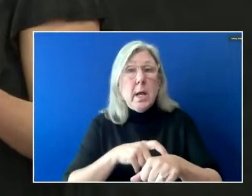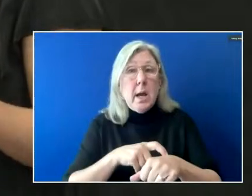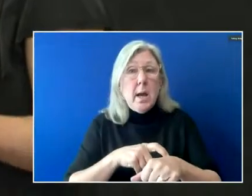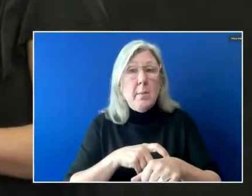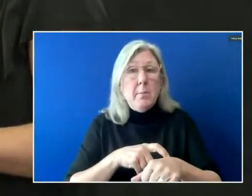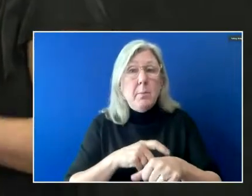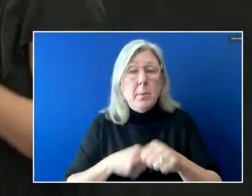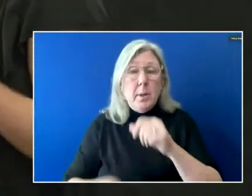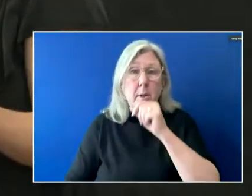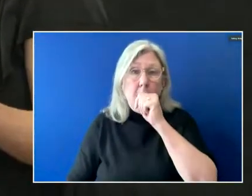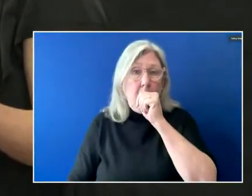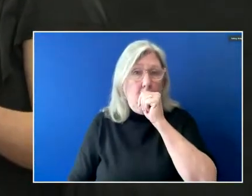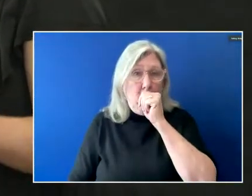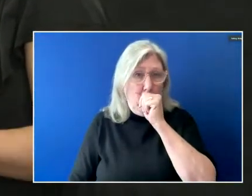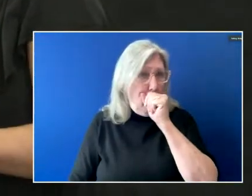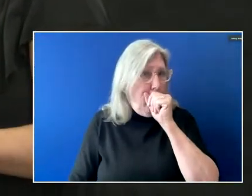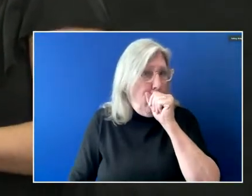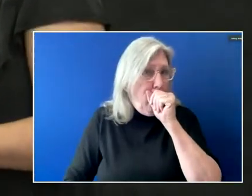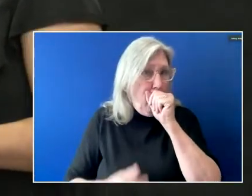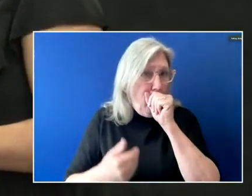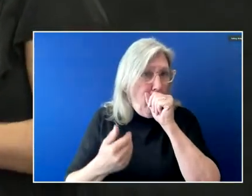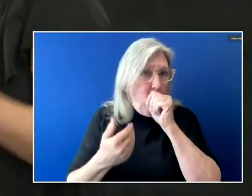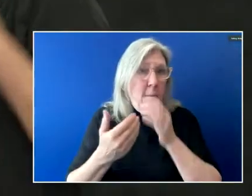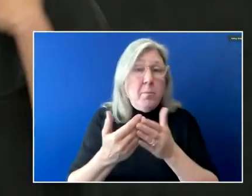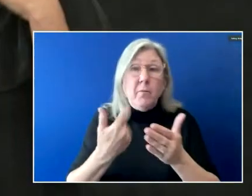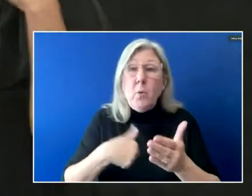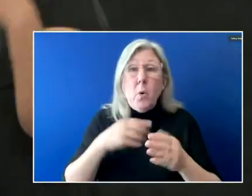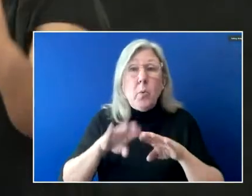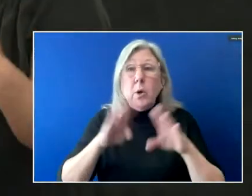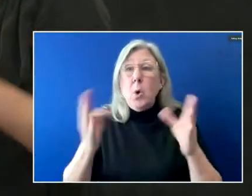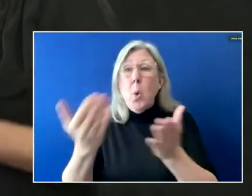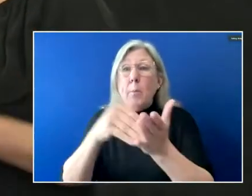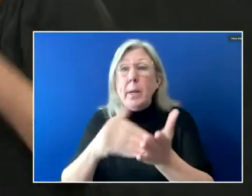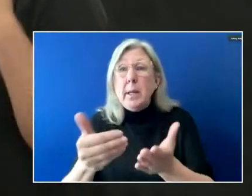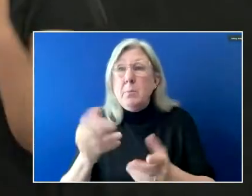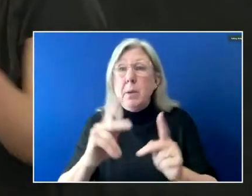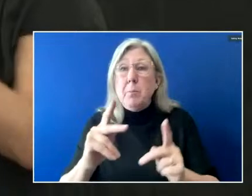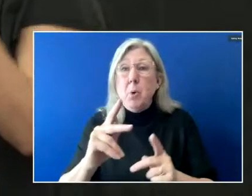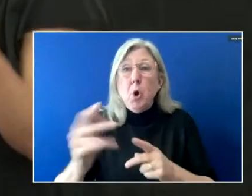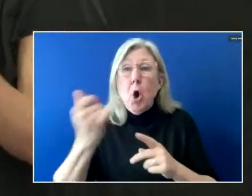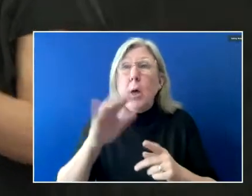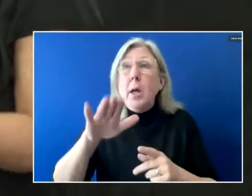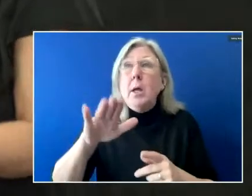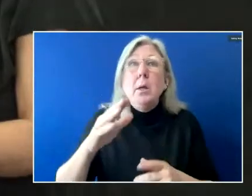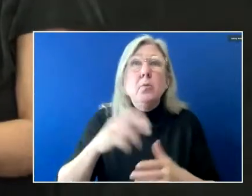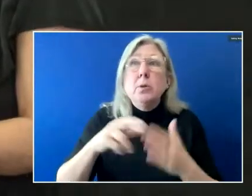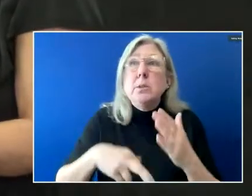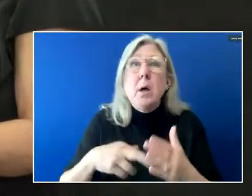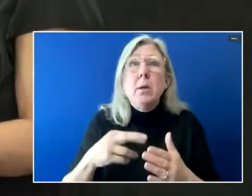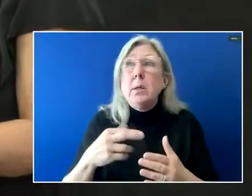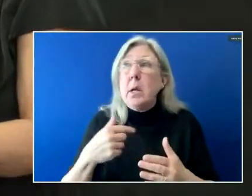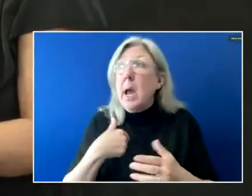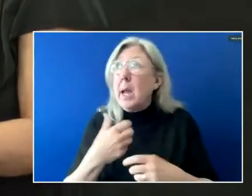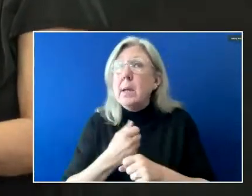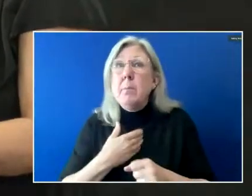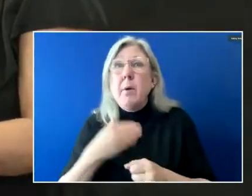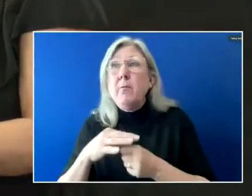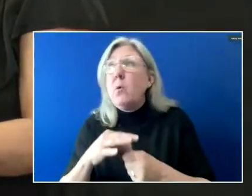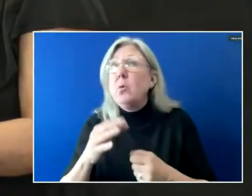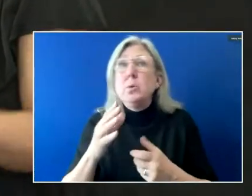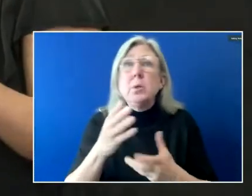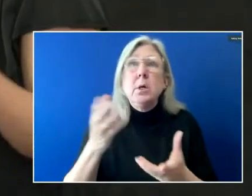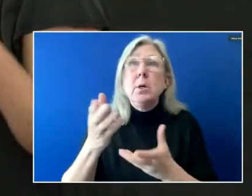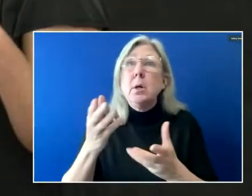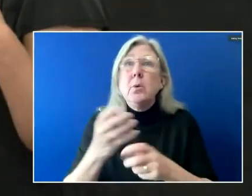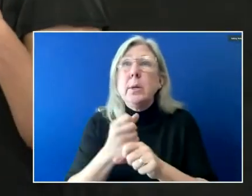even reopen people are calling us being like what are the results did I get my votes where where are we at and we find